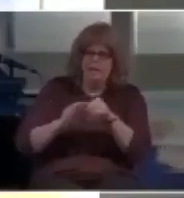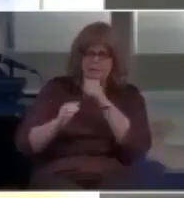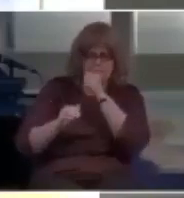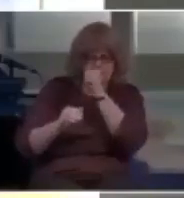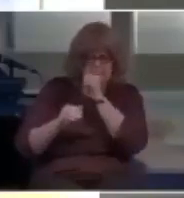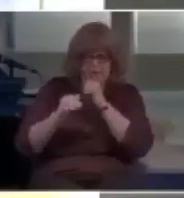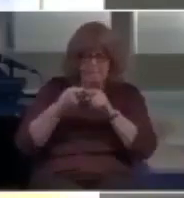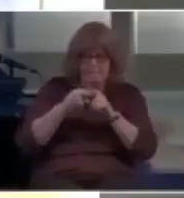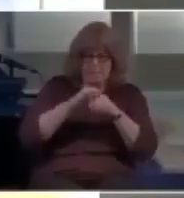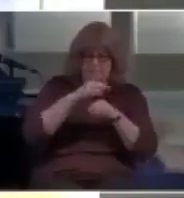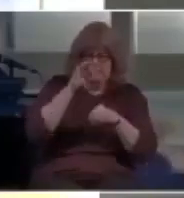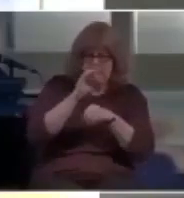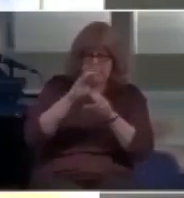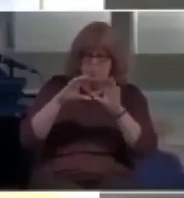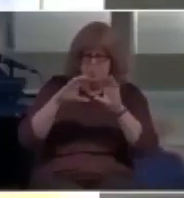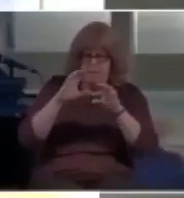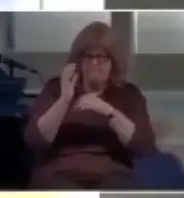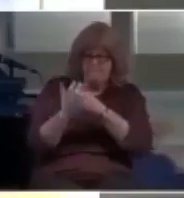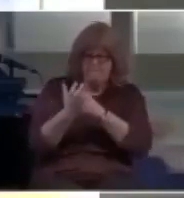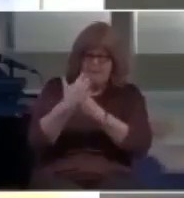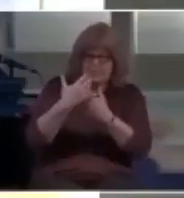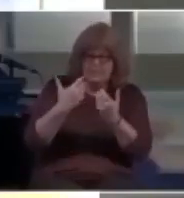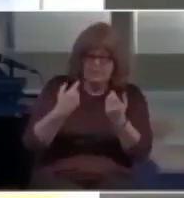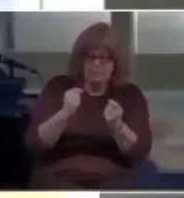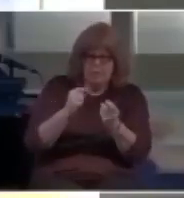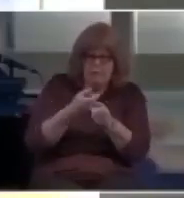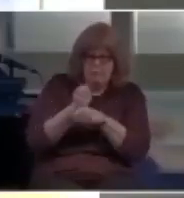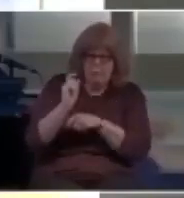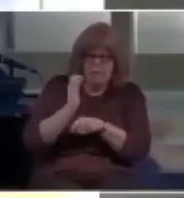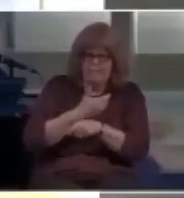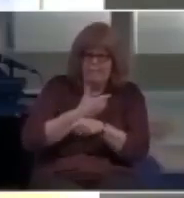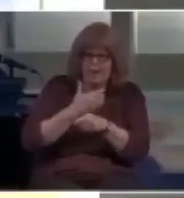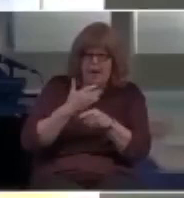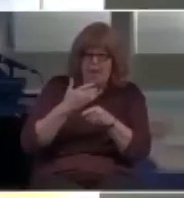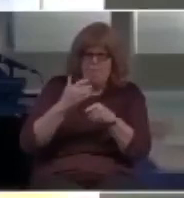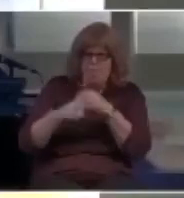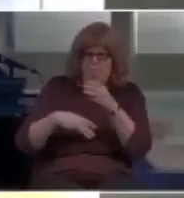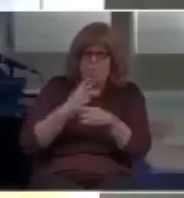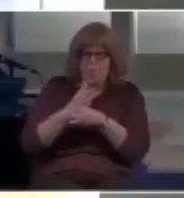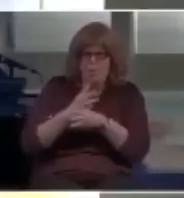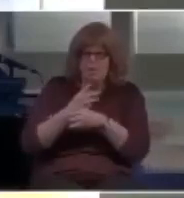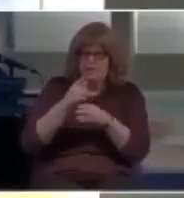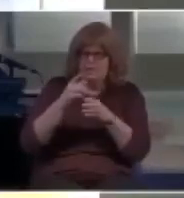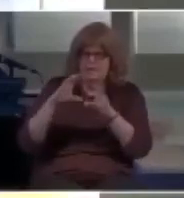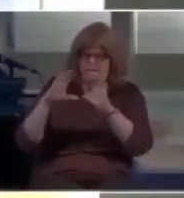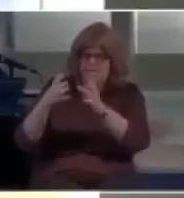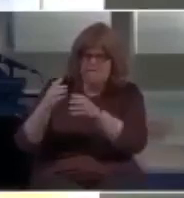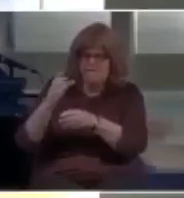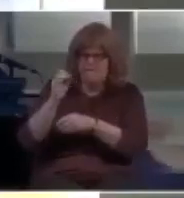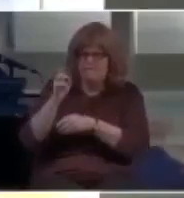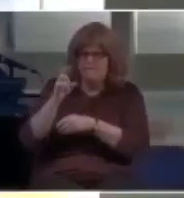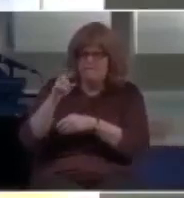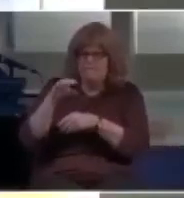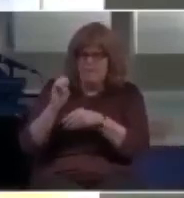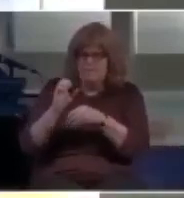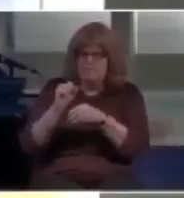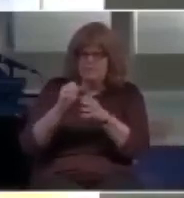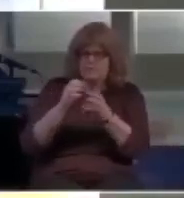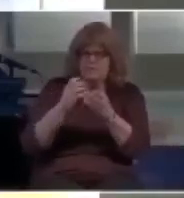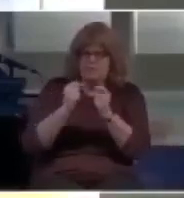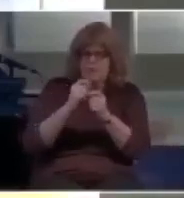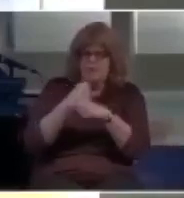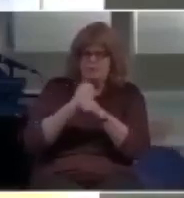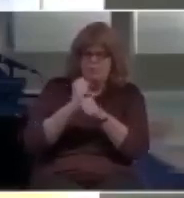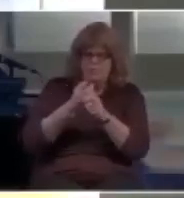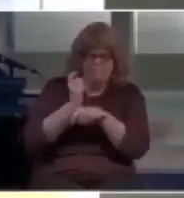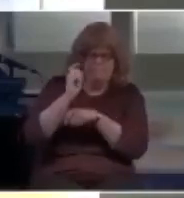forces at work to corrupt our world? The spiritual forces that are at work in our world.